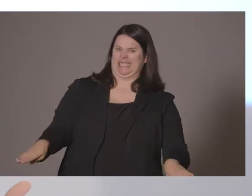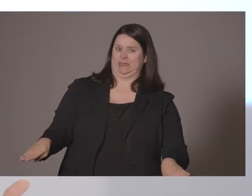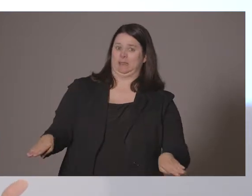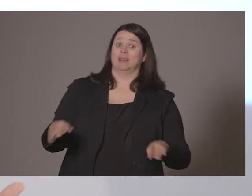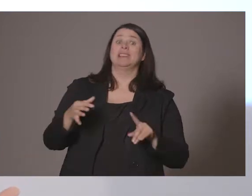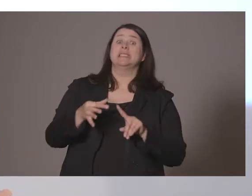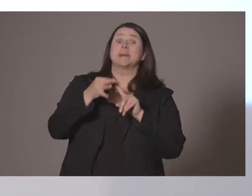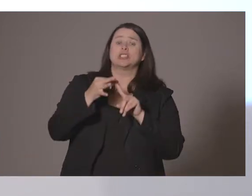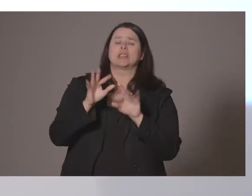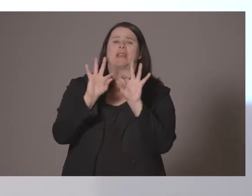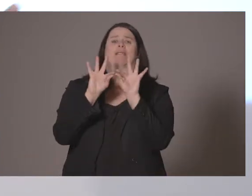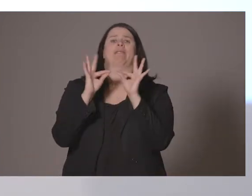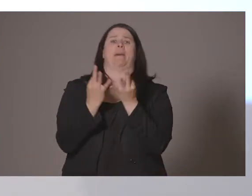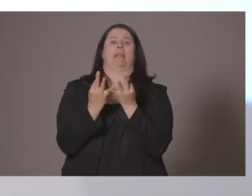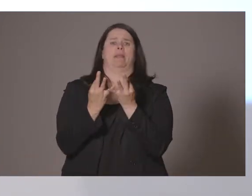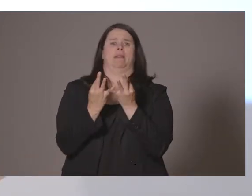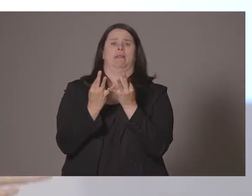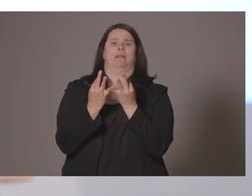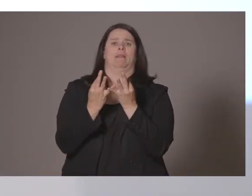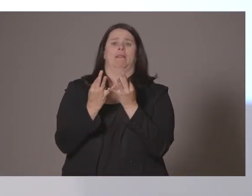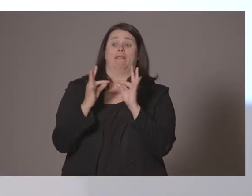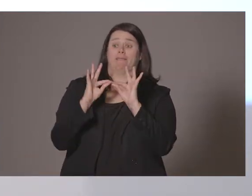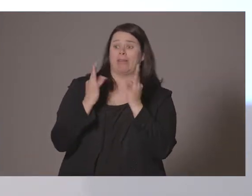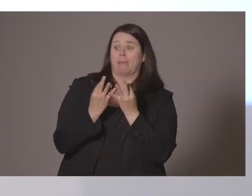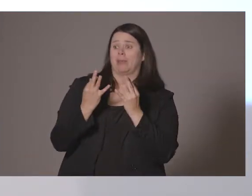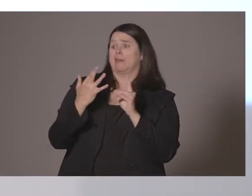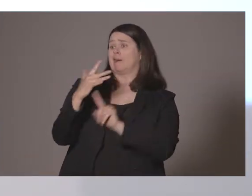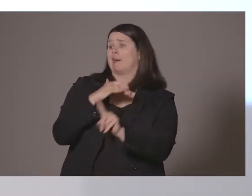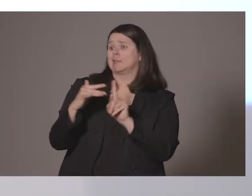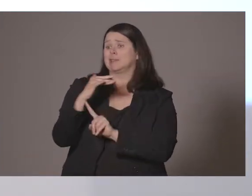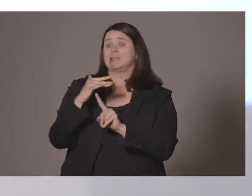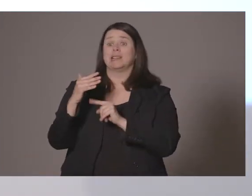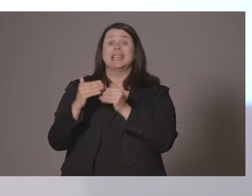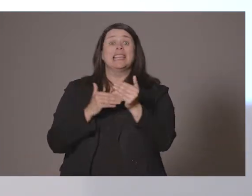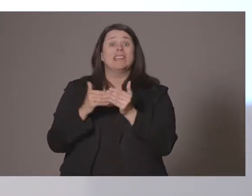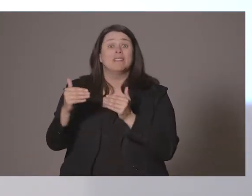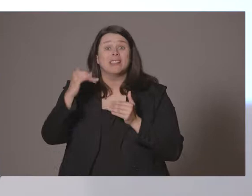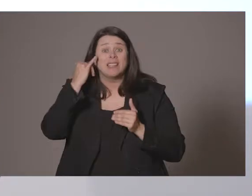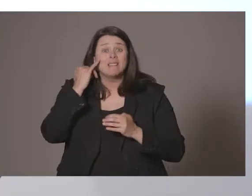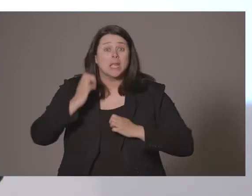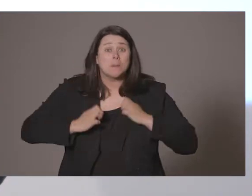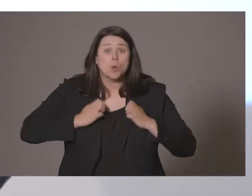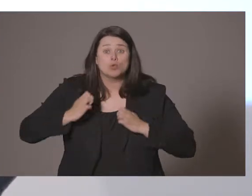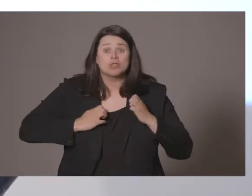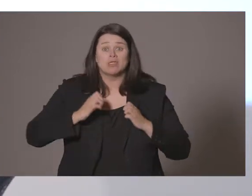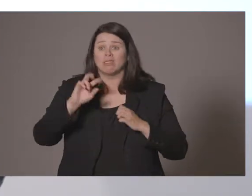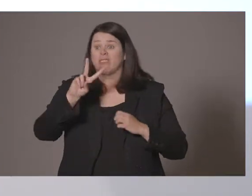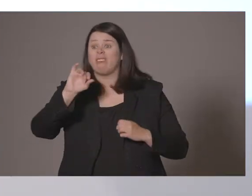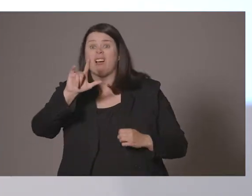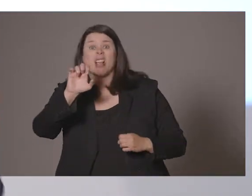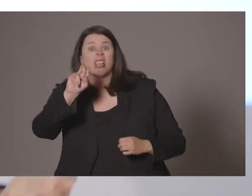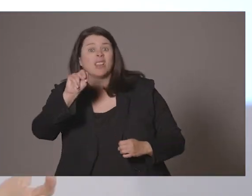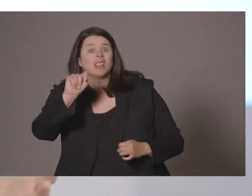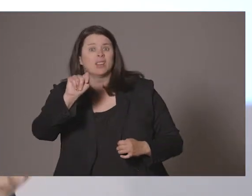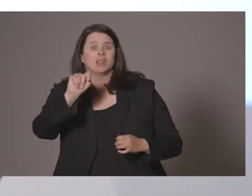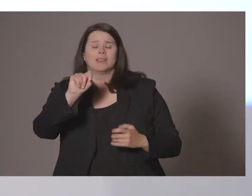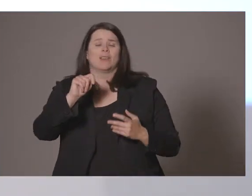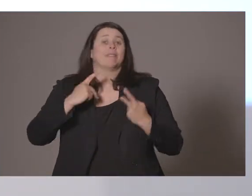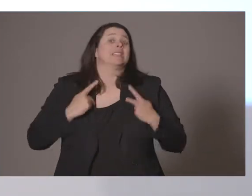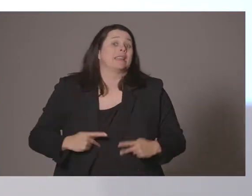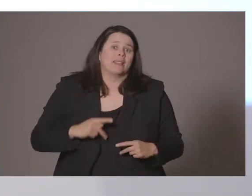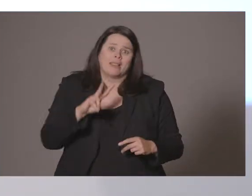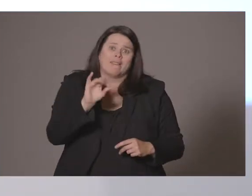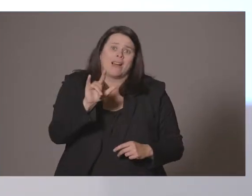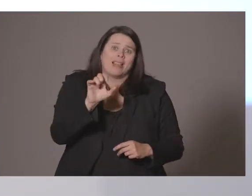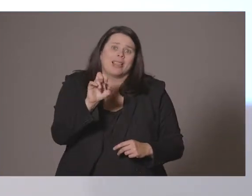family contexts, because family contexts, even if they're emotionally violent or physically violent in some sort of way, they're familiar enough that we